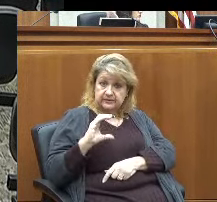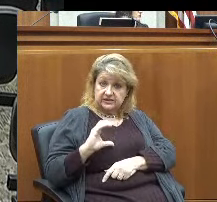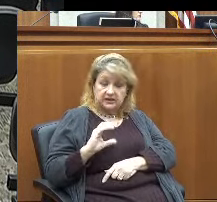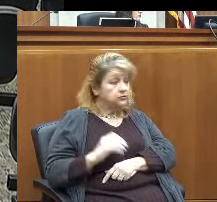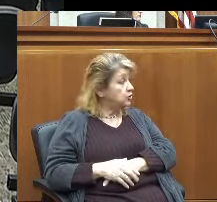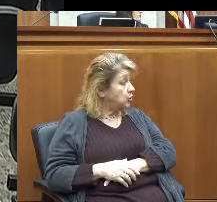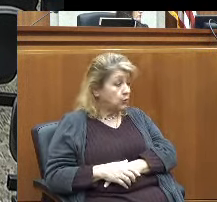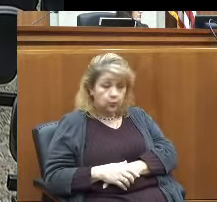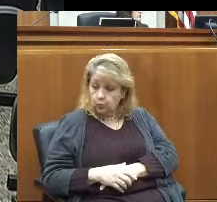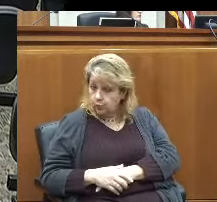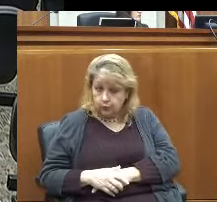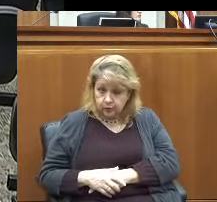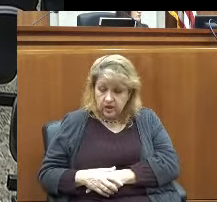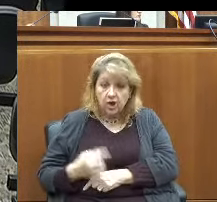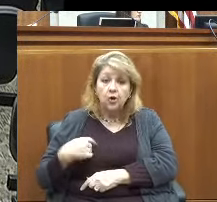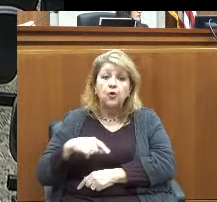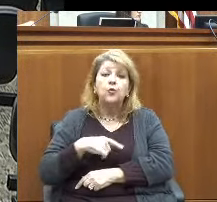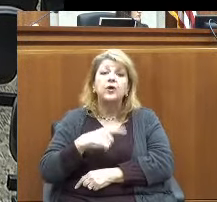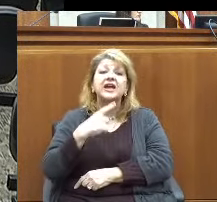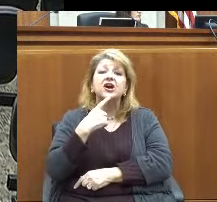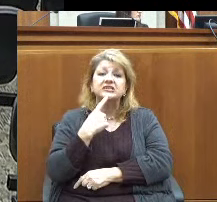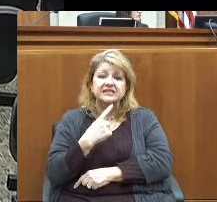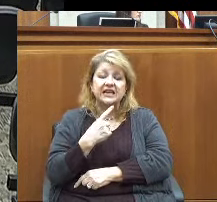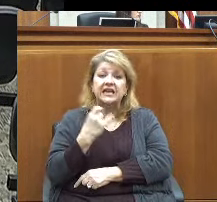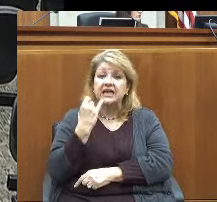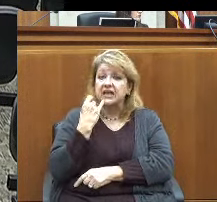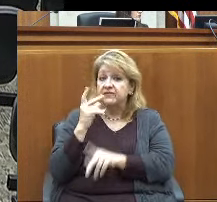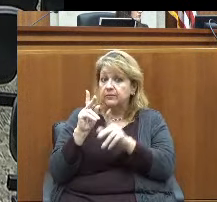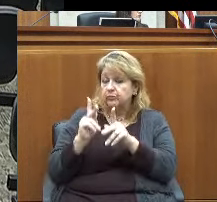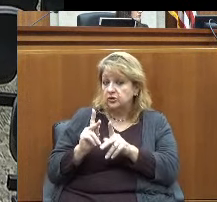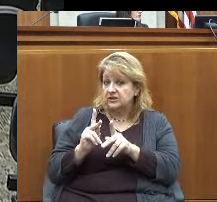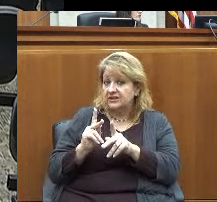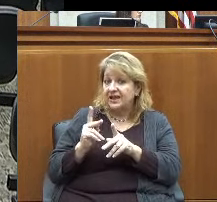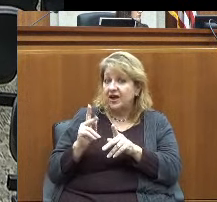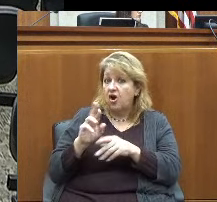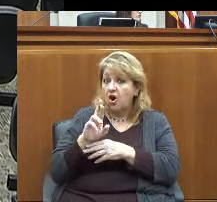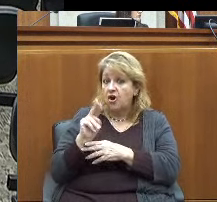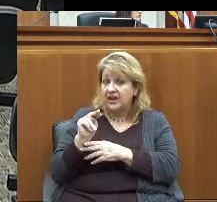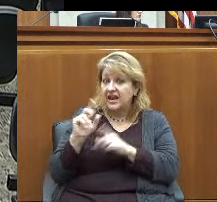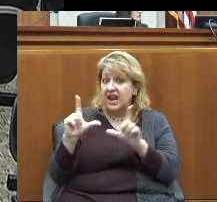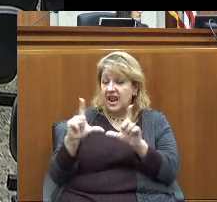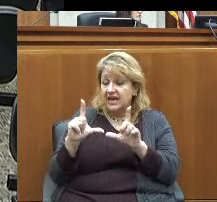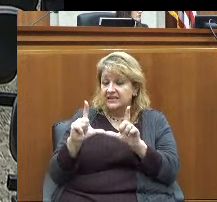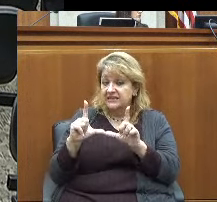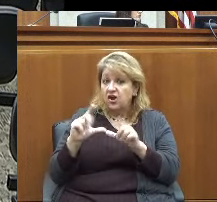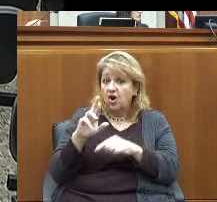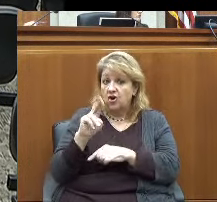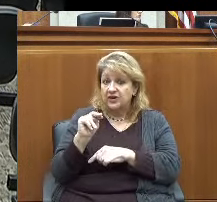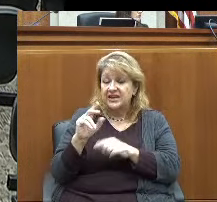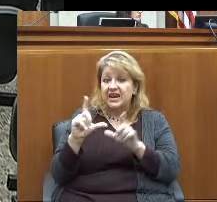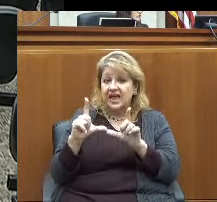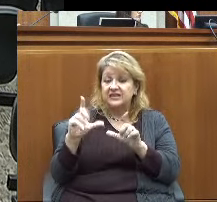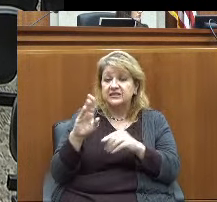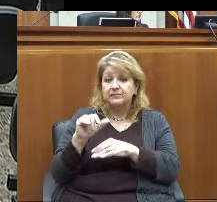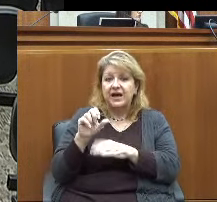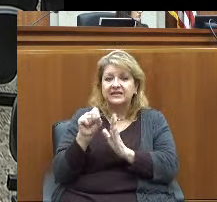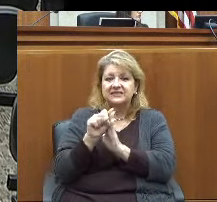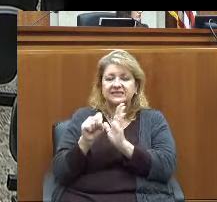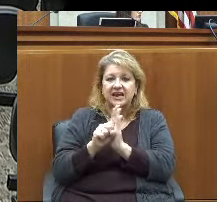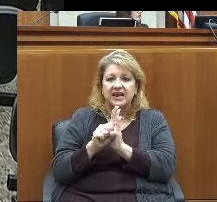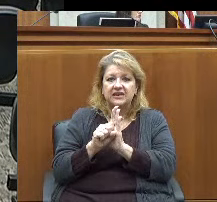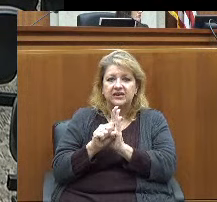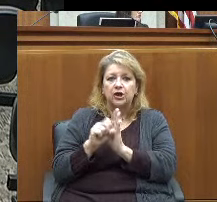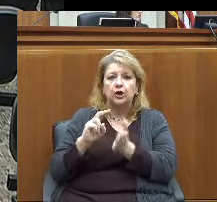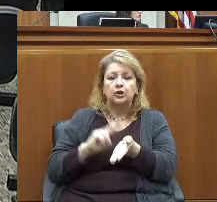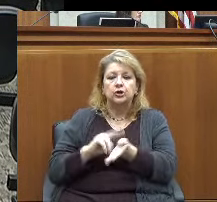saying? No, we're saying that if a person is a RN licensed by the state nursing board, they should automatically be